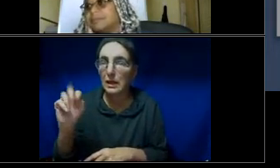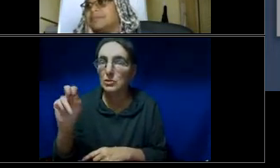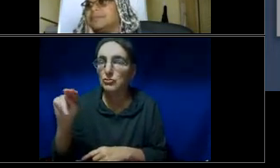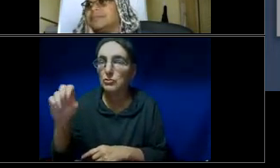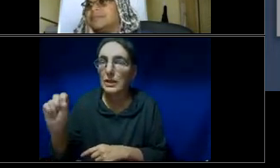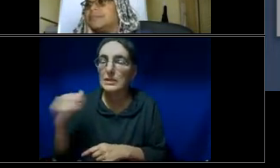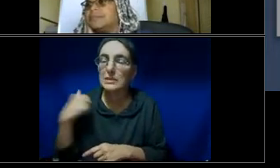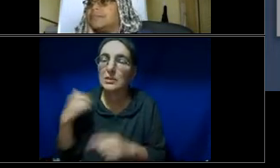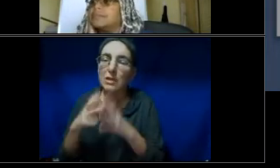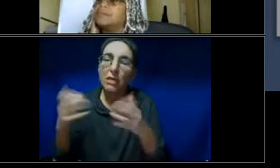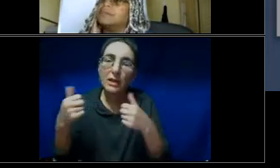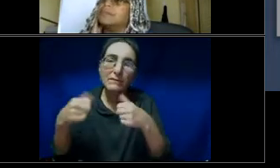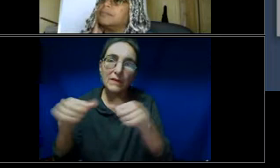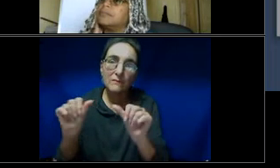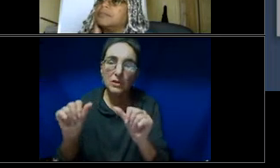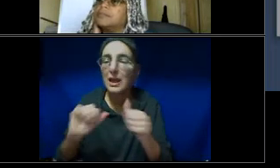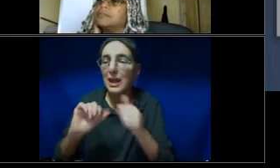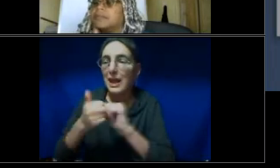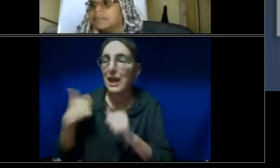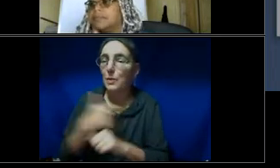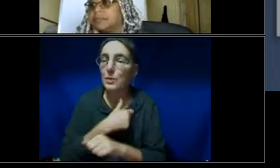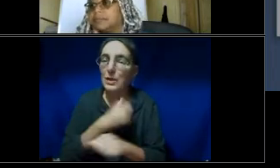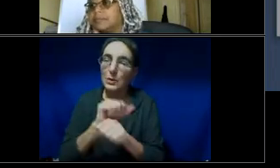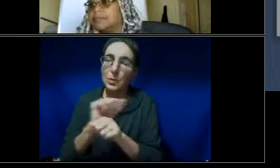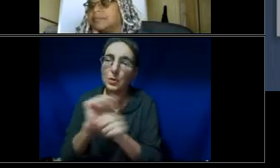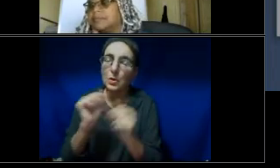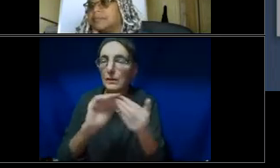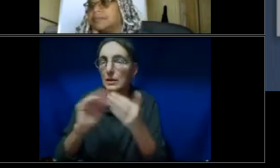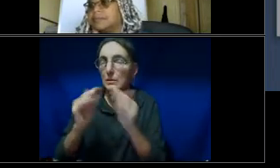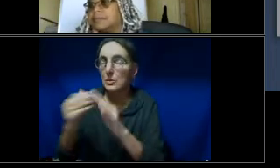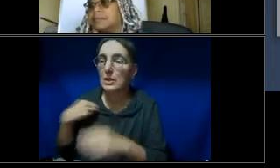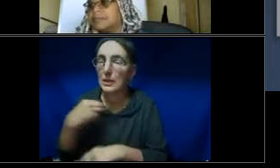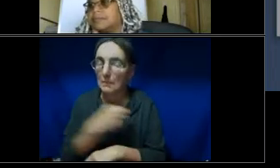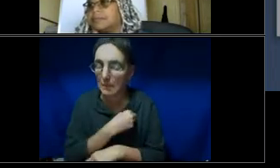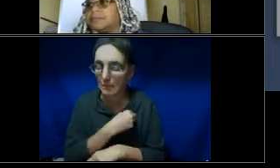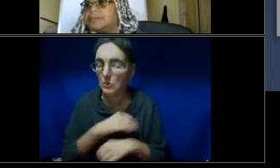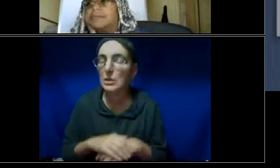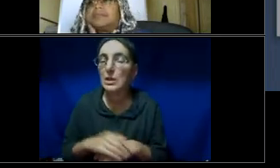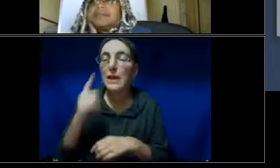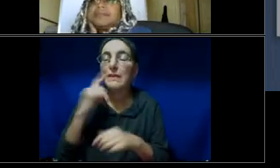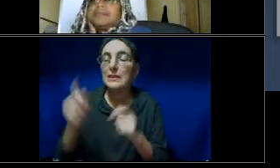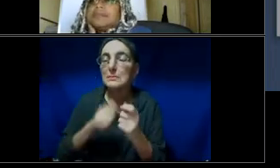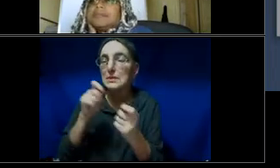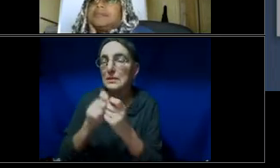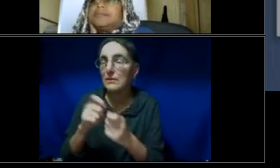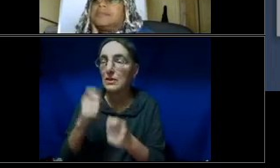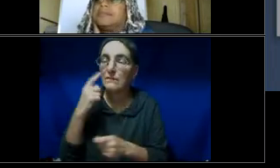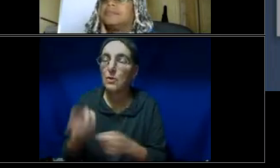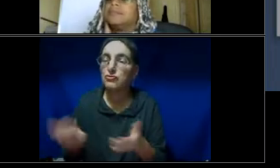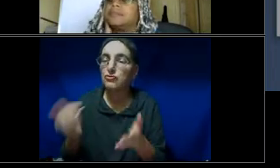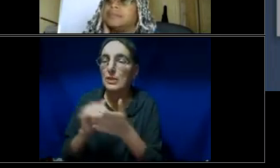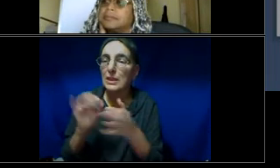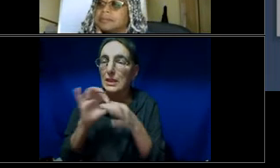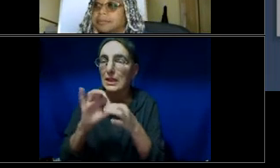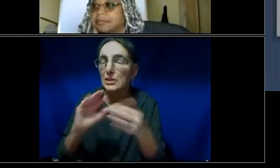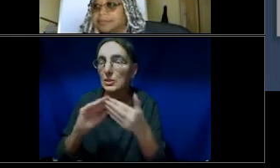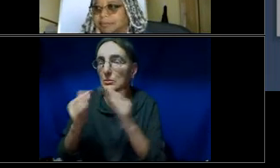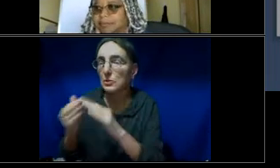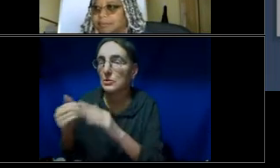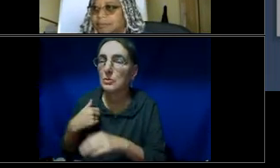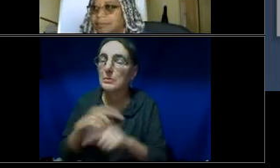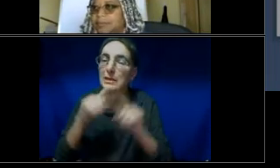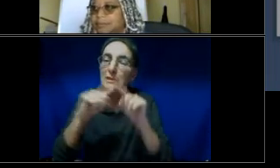lot of efforts on how we work with our community members. I think specifically for reconnecting communities, it's going to be a different